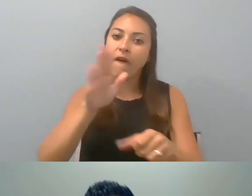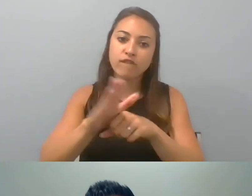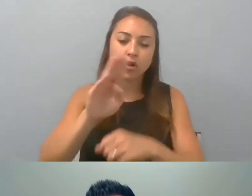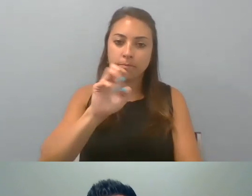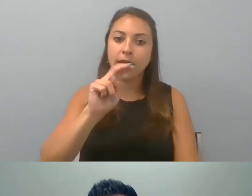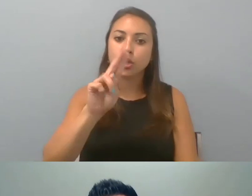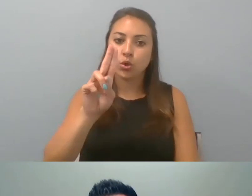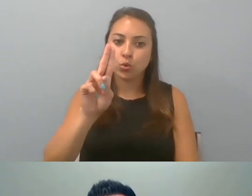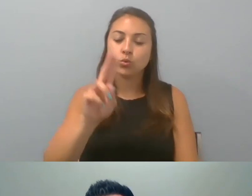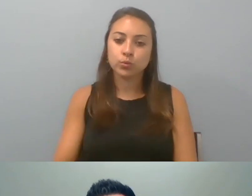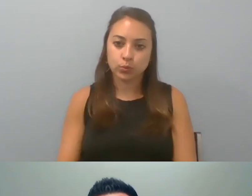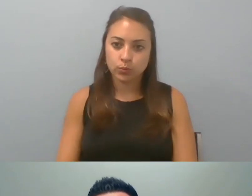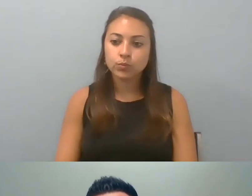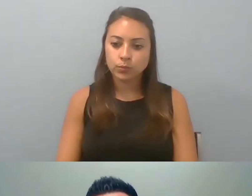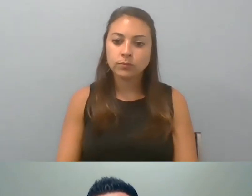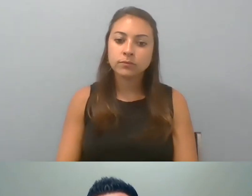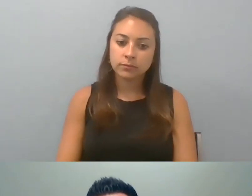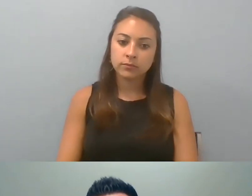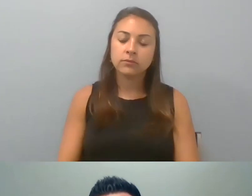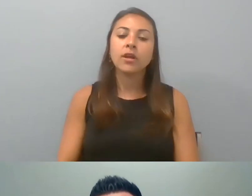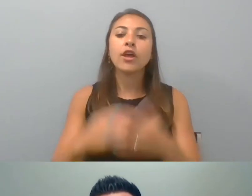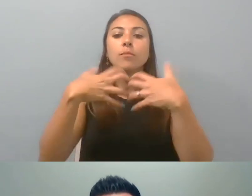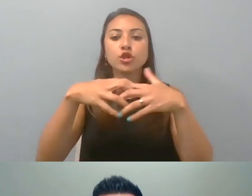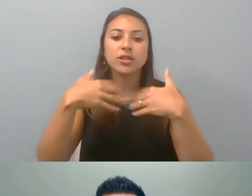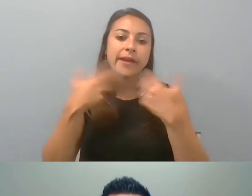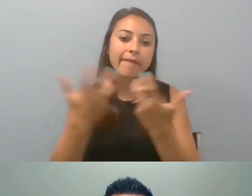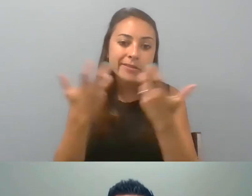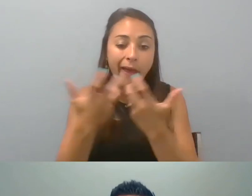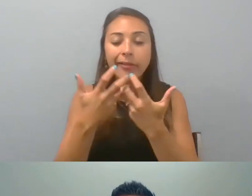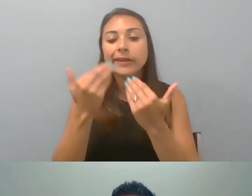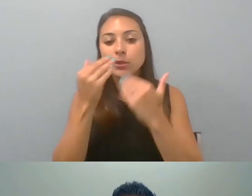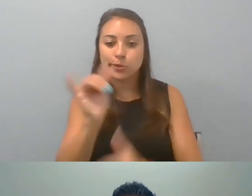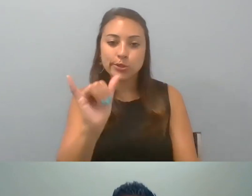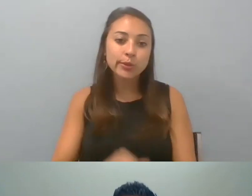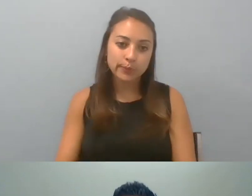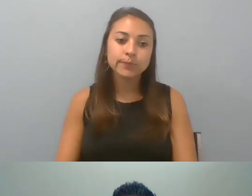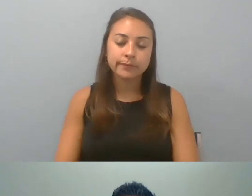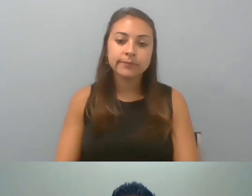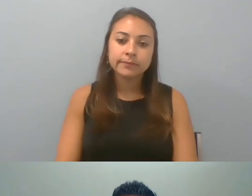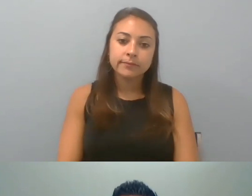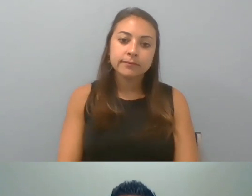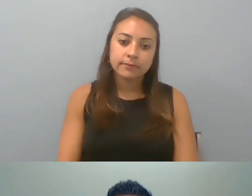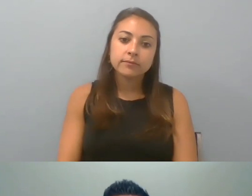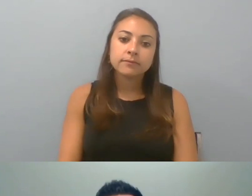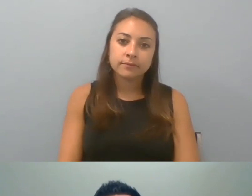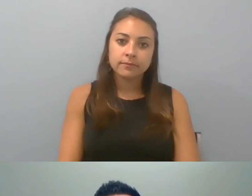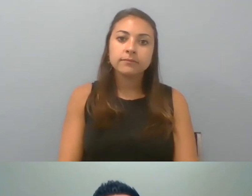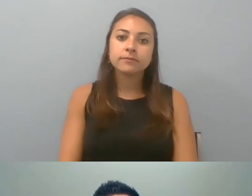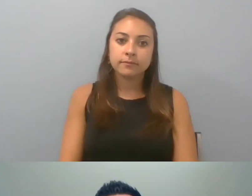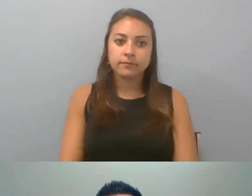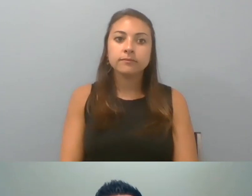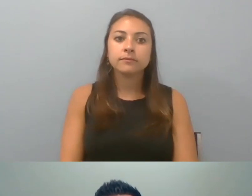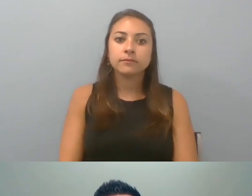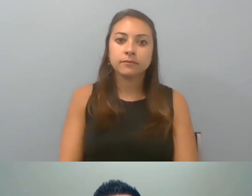in the vending machines grab and go sandwiches and salads. Tiffany mentioned grab and go. And throughout the day in our other